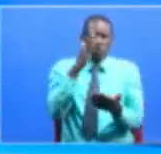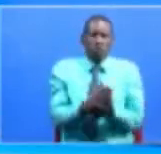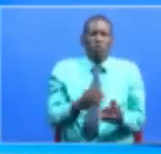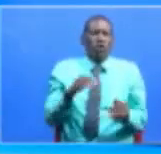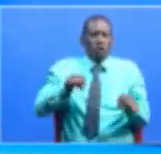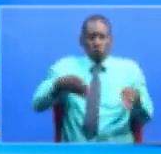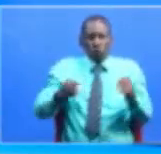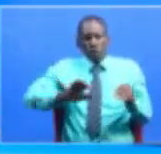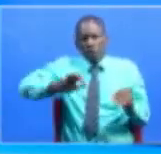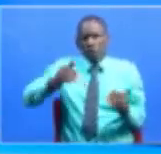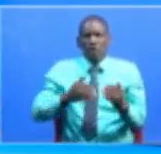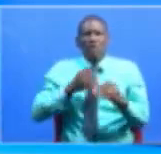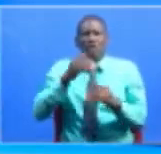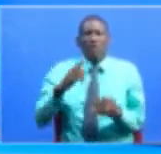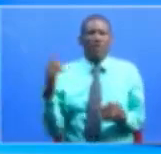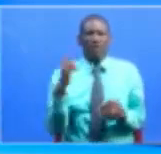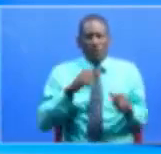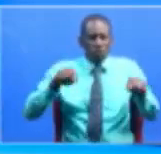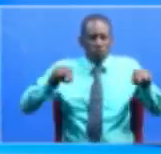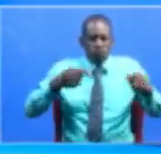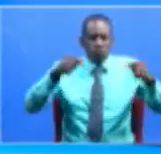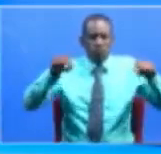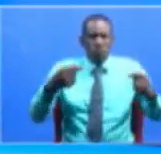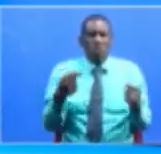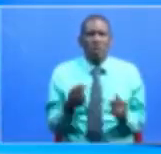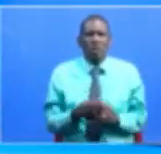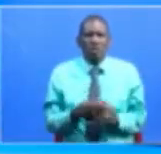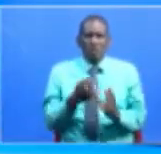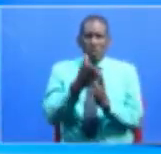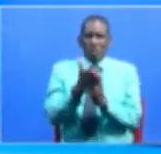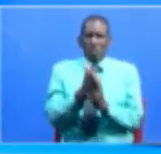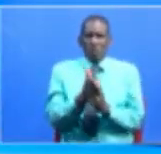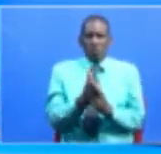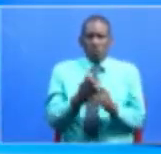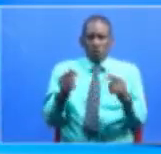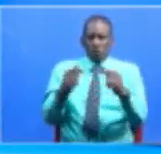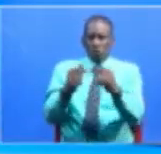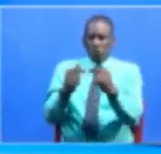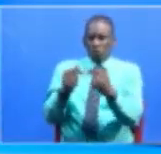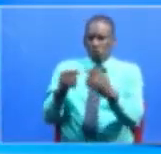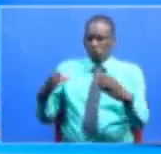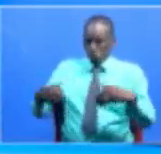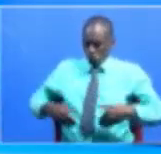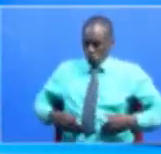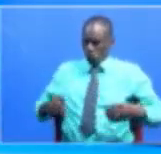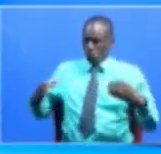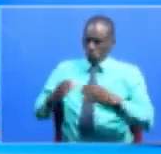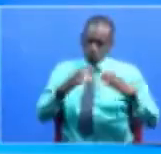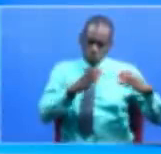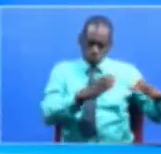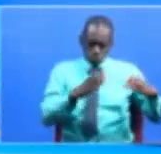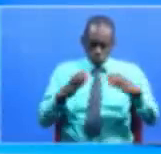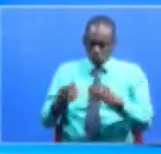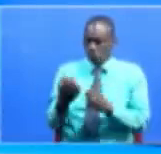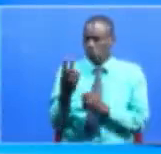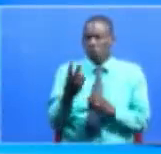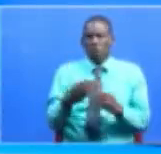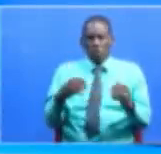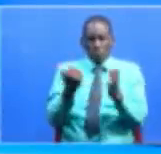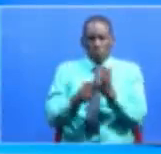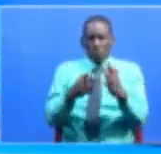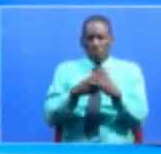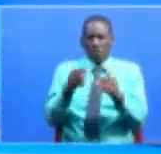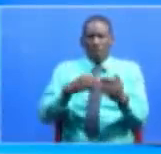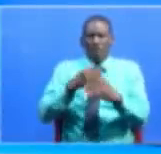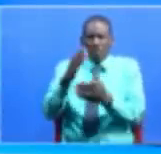Town following violent confrontations between rival youth groups. The chaos erupted after a section of